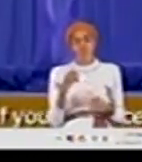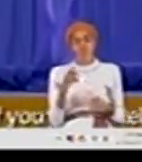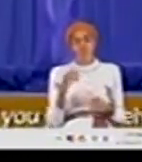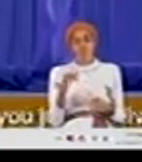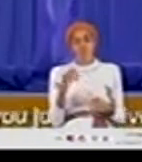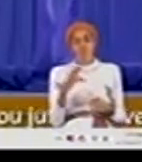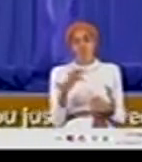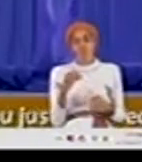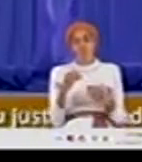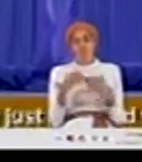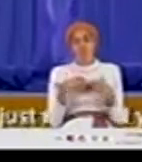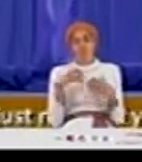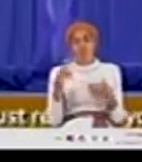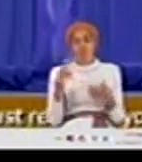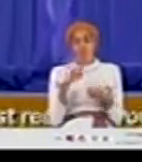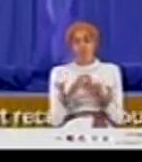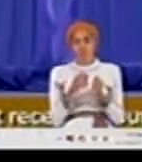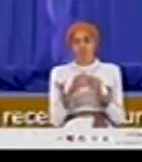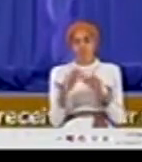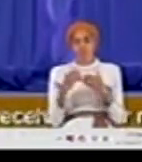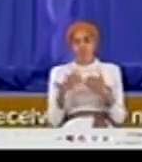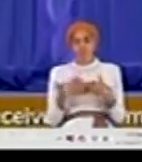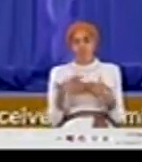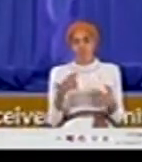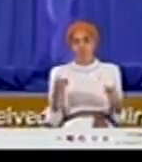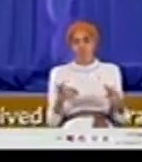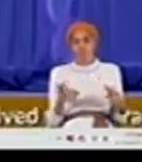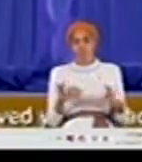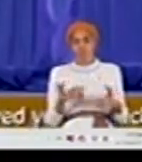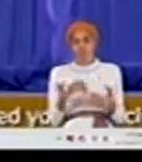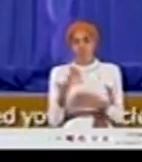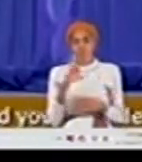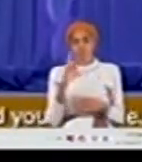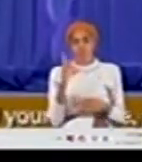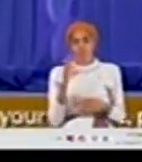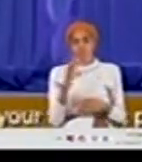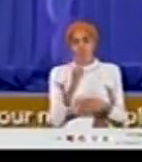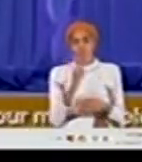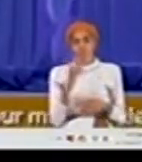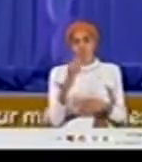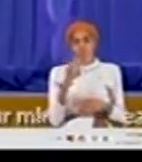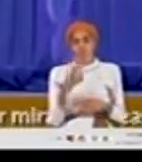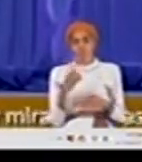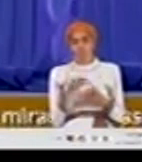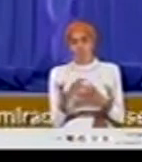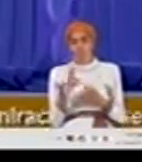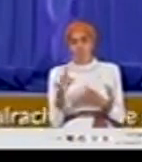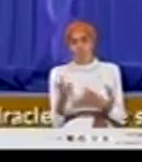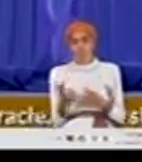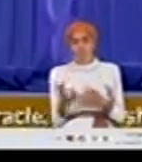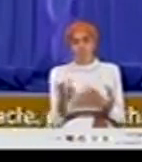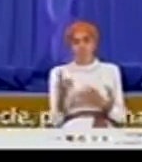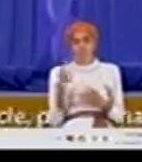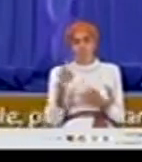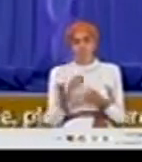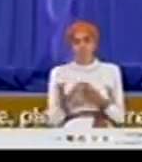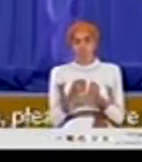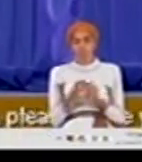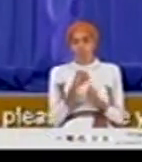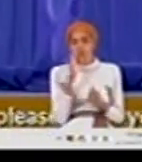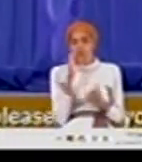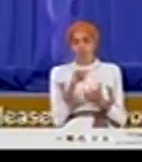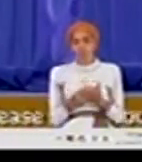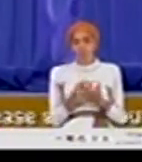knee and he has been having some severe pains there and then the second medical condition is he had a